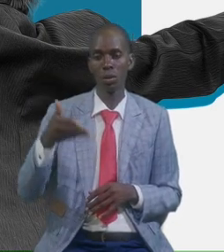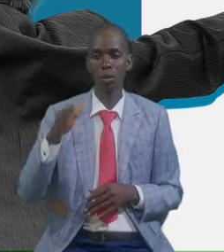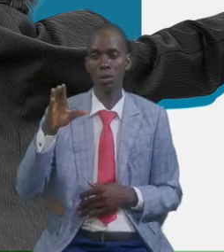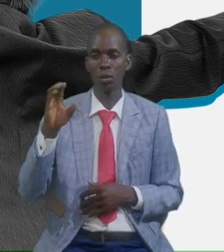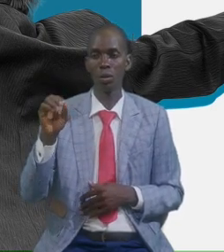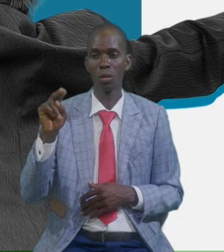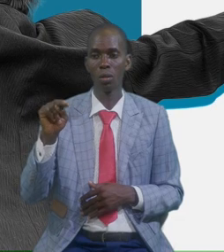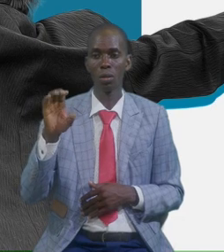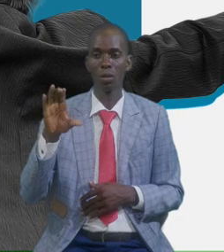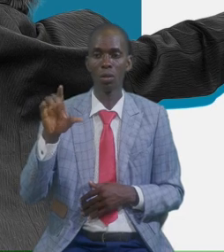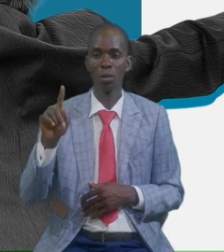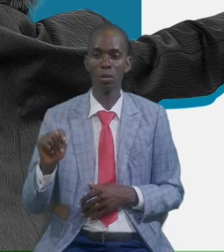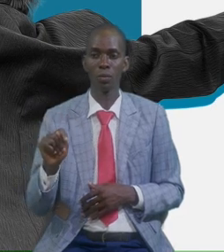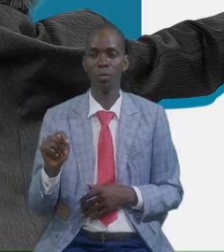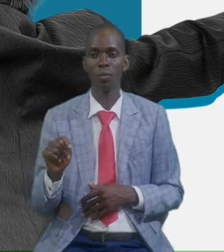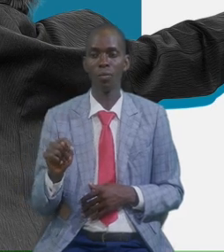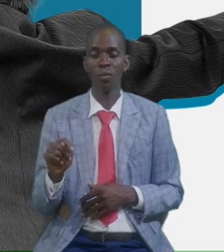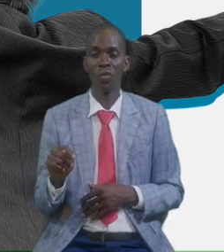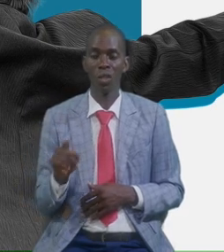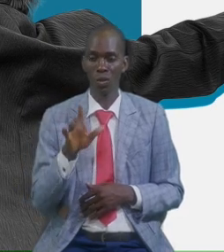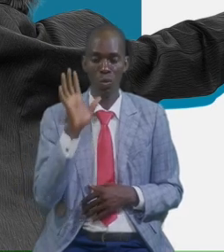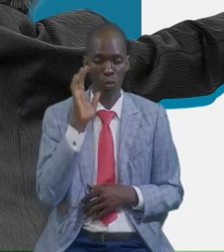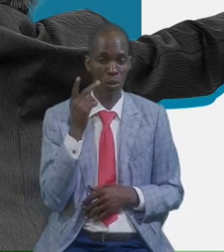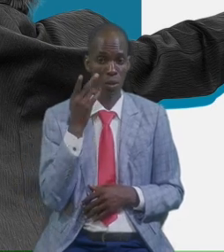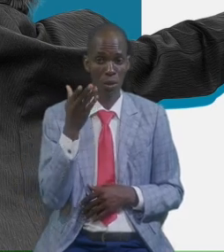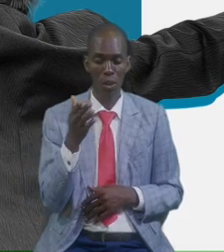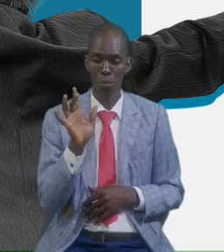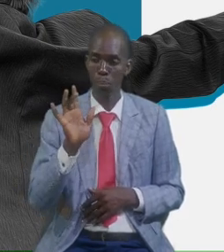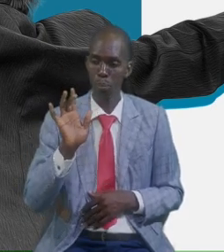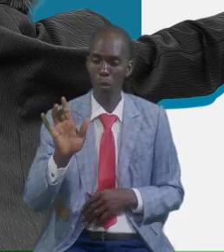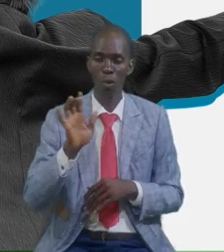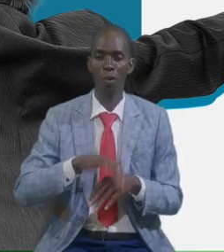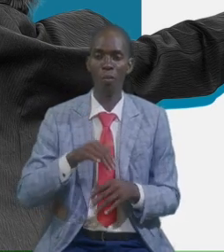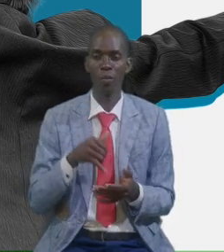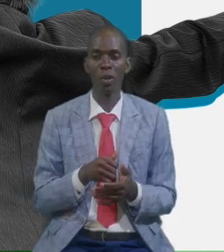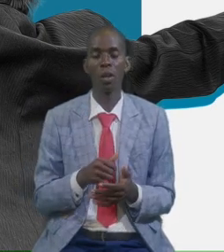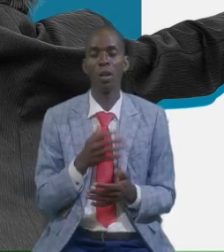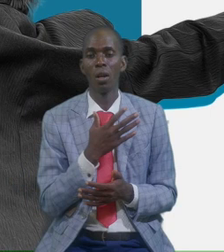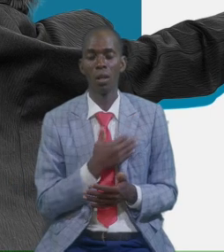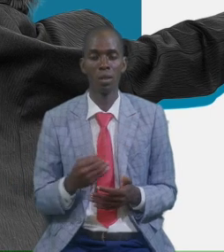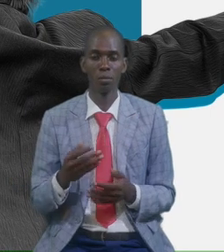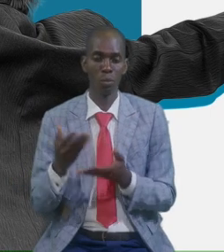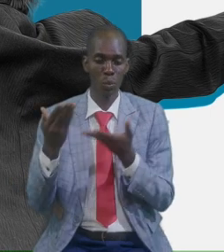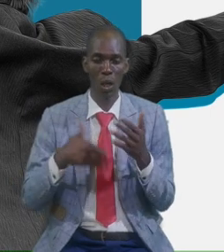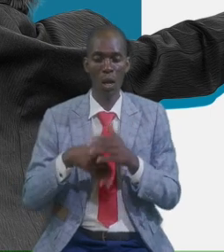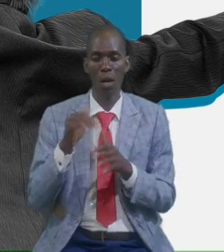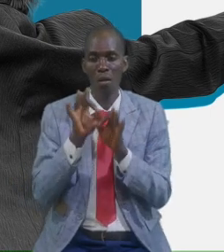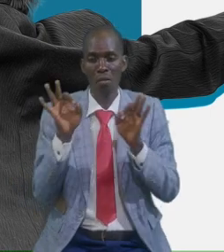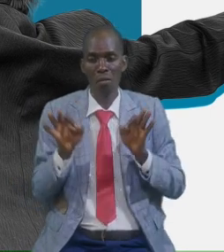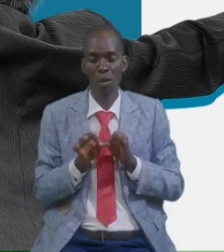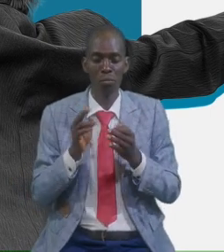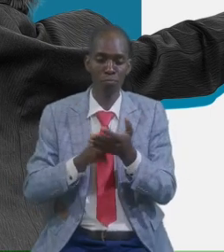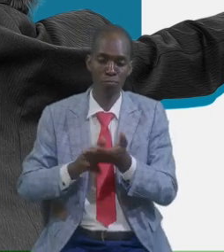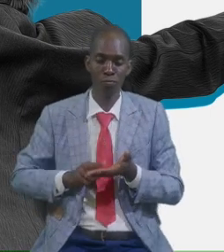gckhq.org/connect. Below your player, please click it and fill the form and also submit. And if your own is through